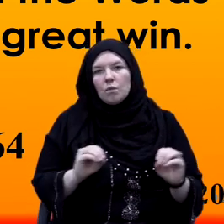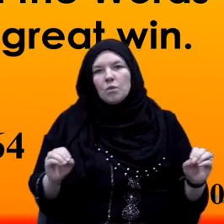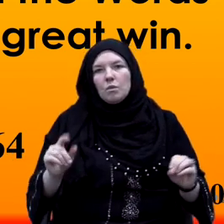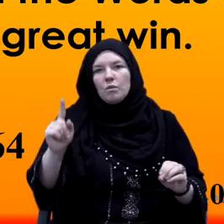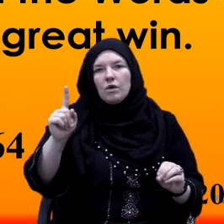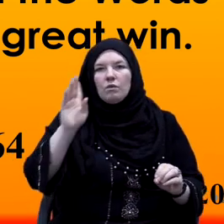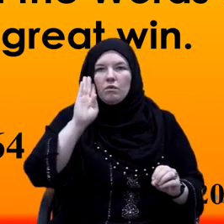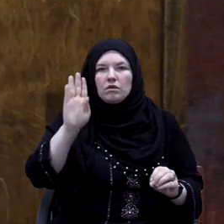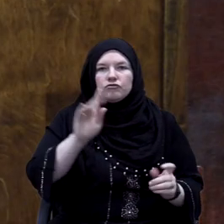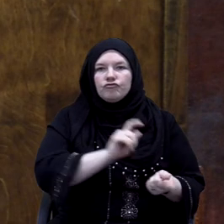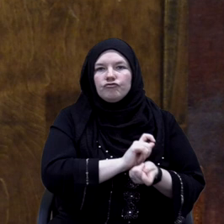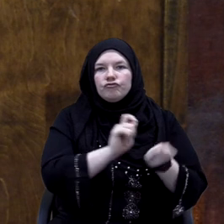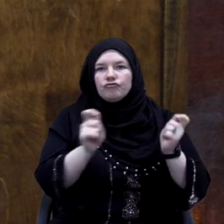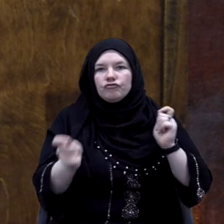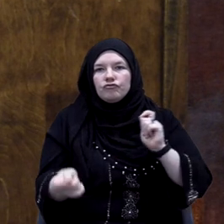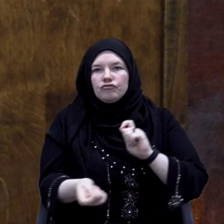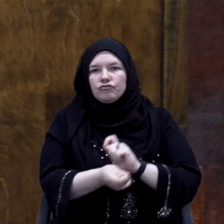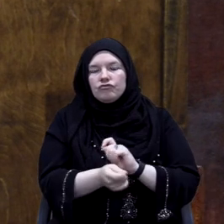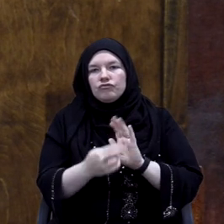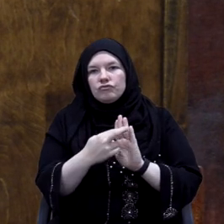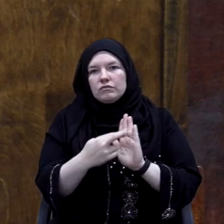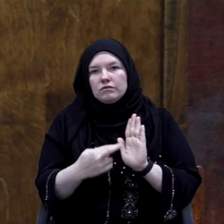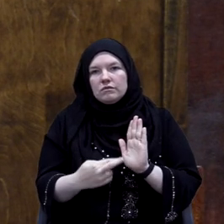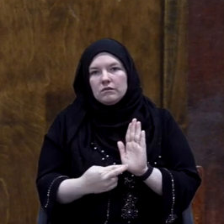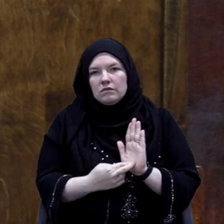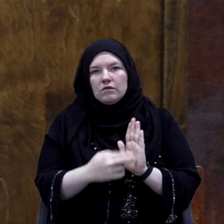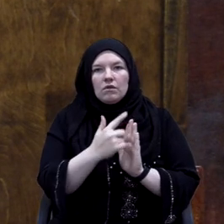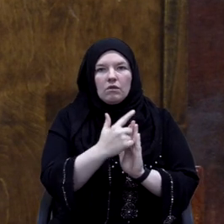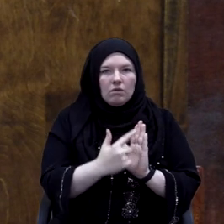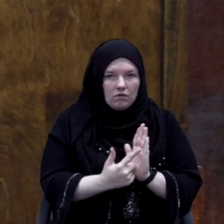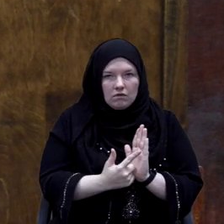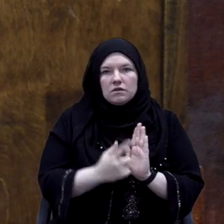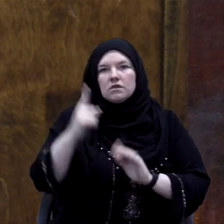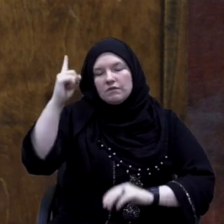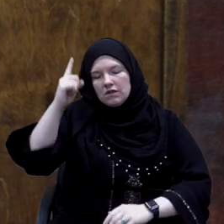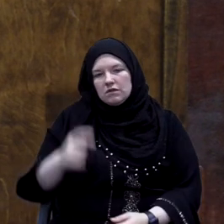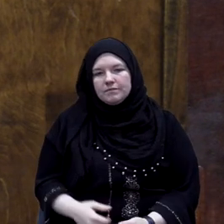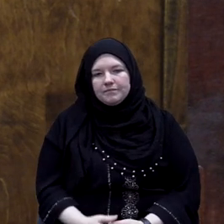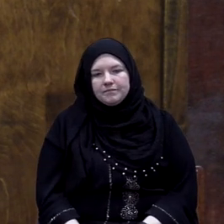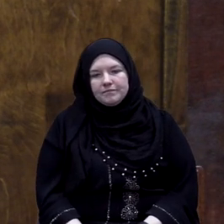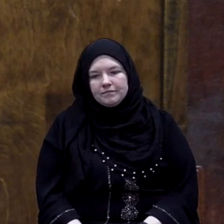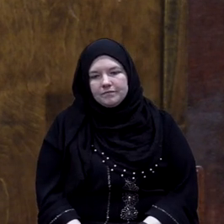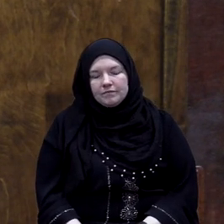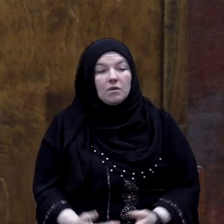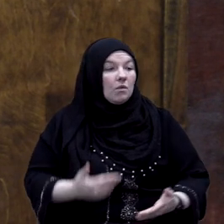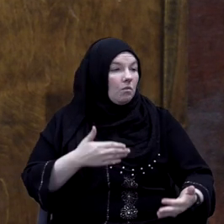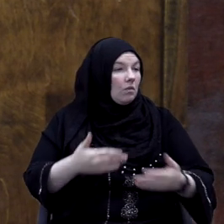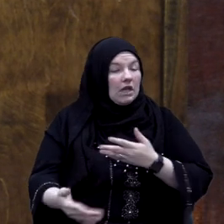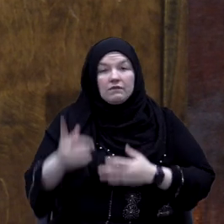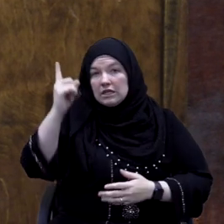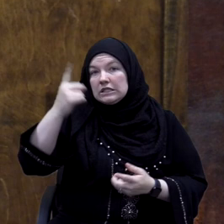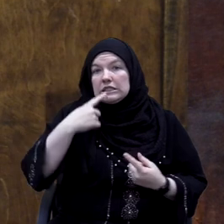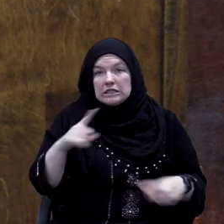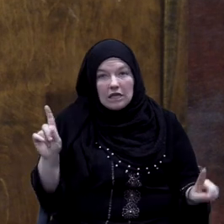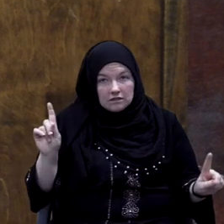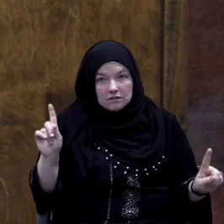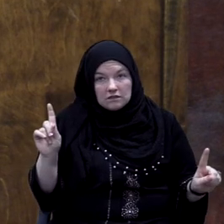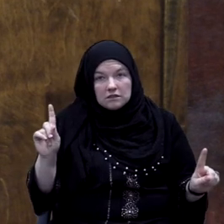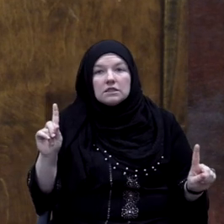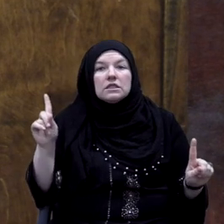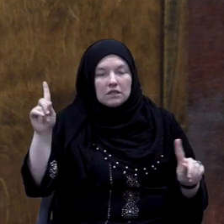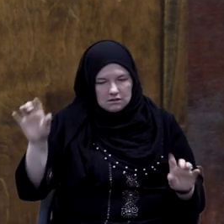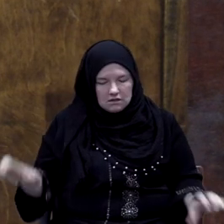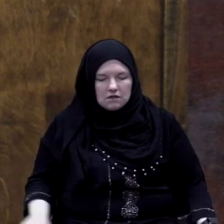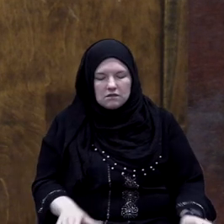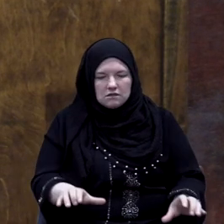will change the rules, the laws of Allah subhanahu wa ta'ala. Whatever He says, He